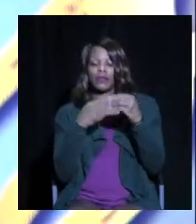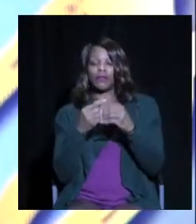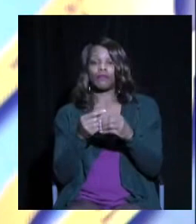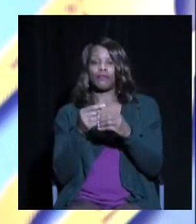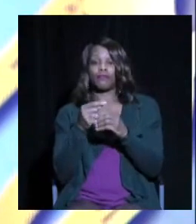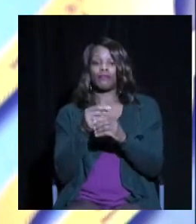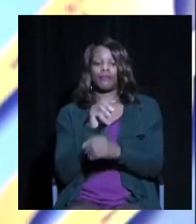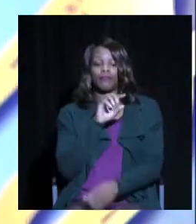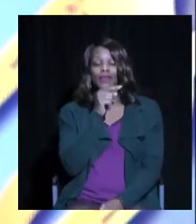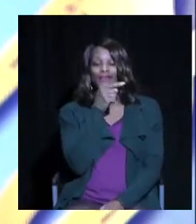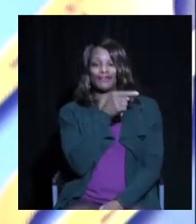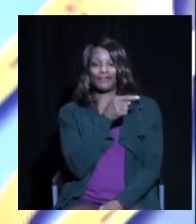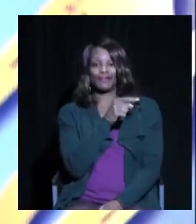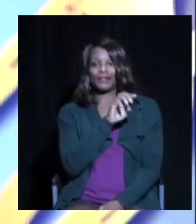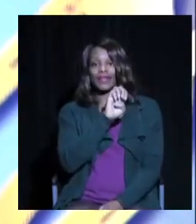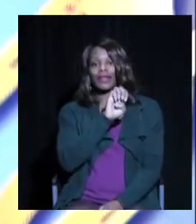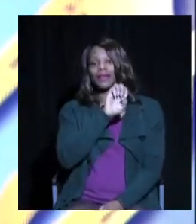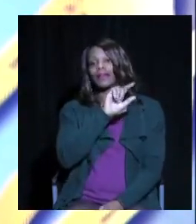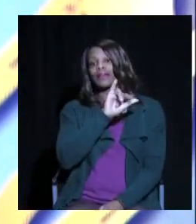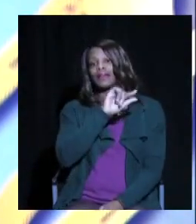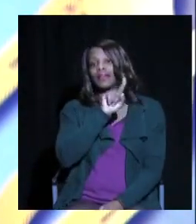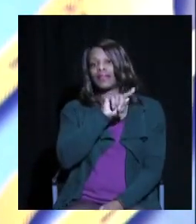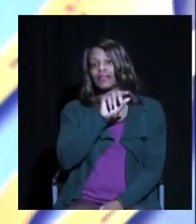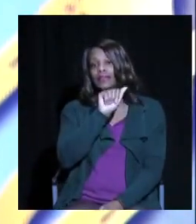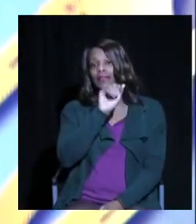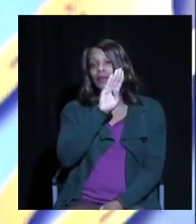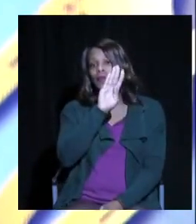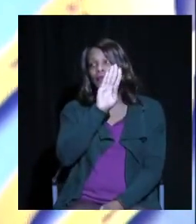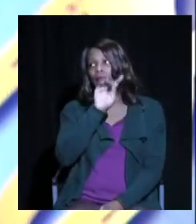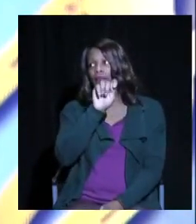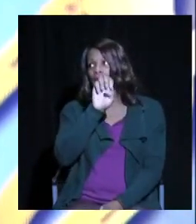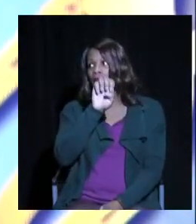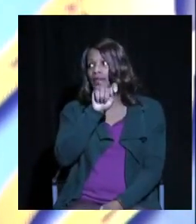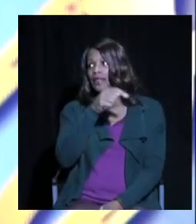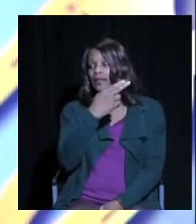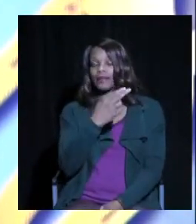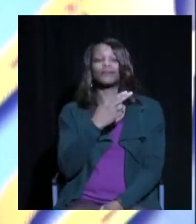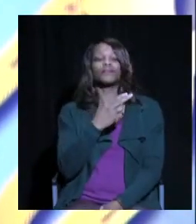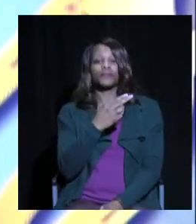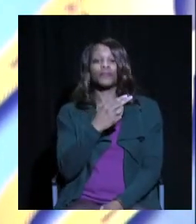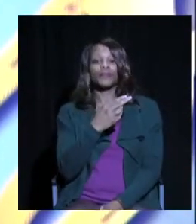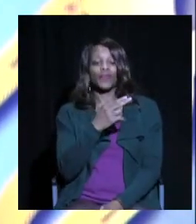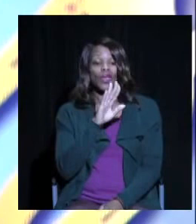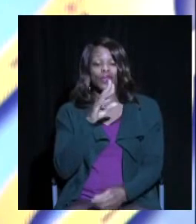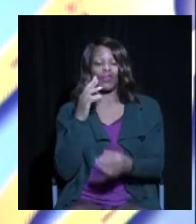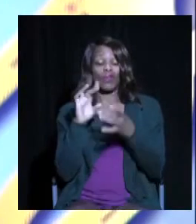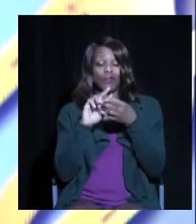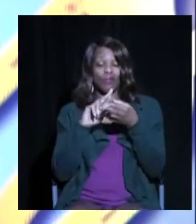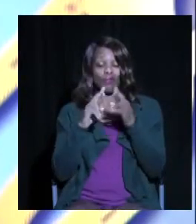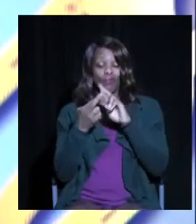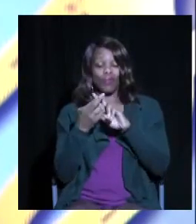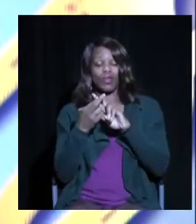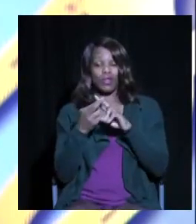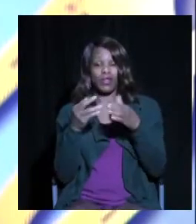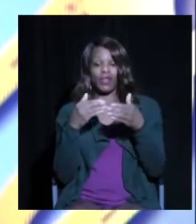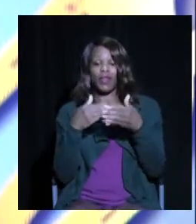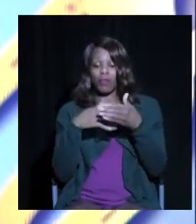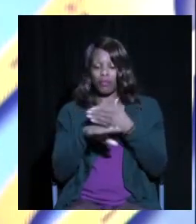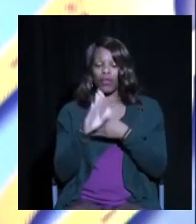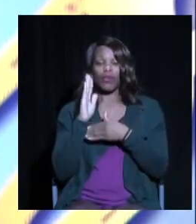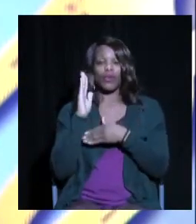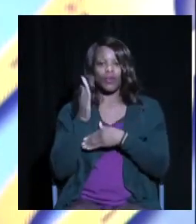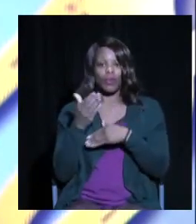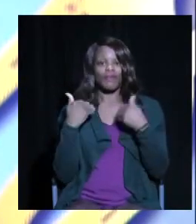case she's still not sure how this could happen, here's what the angel says. Even Elizabeth, your relative, is going to have a child in her